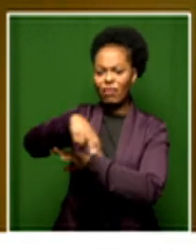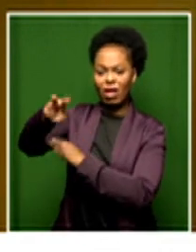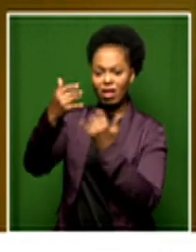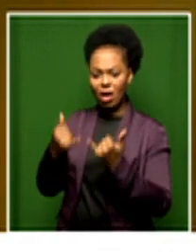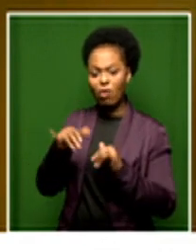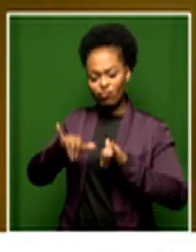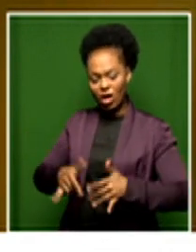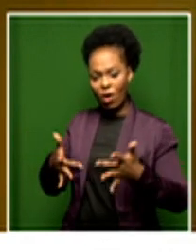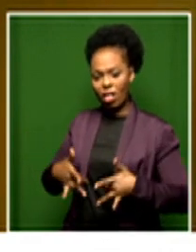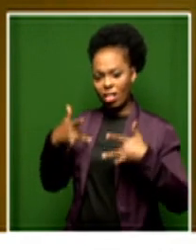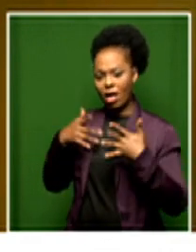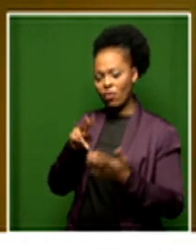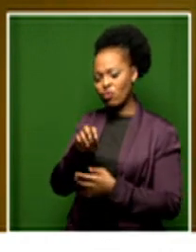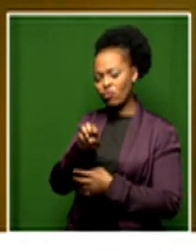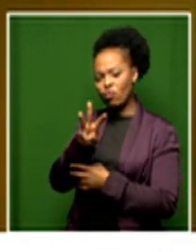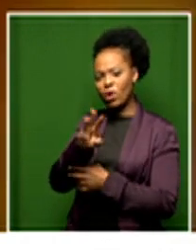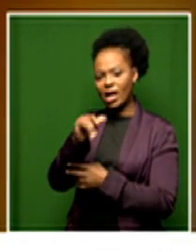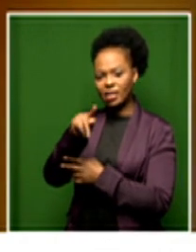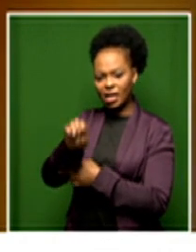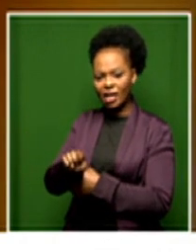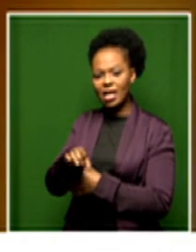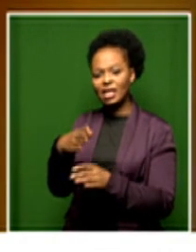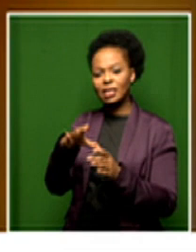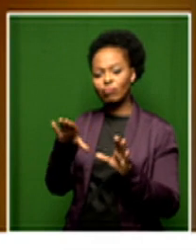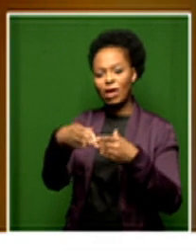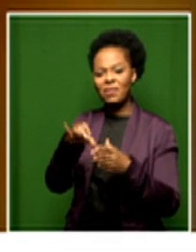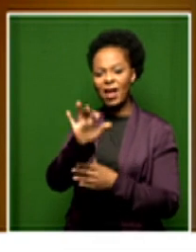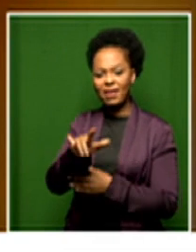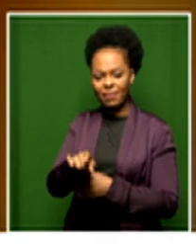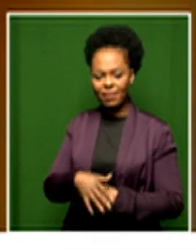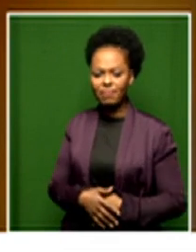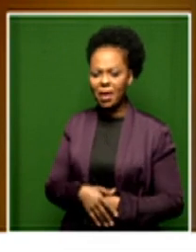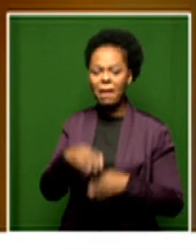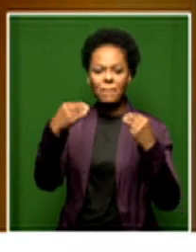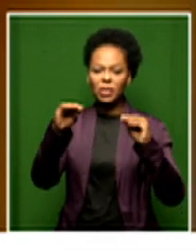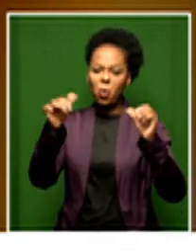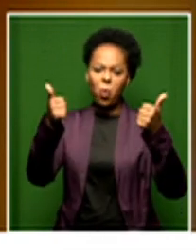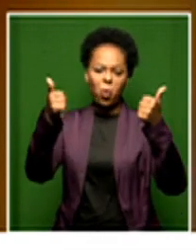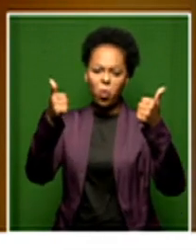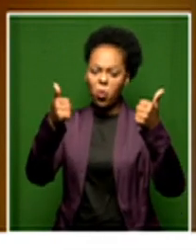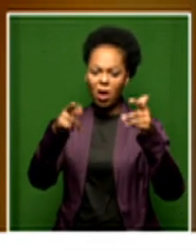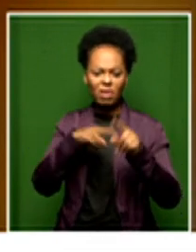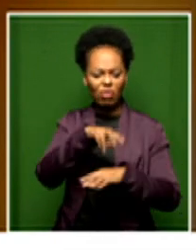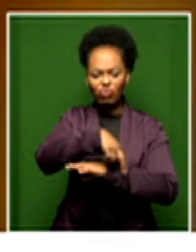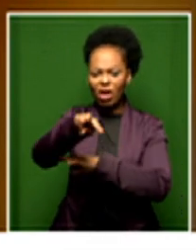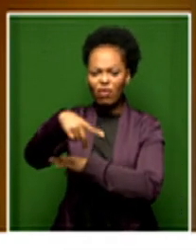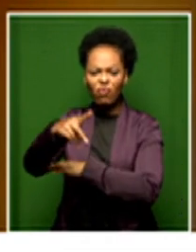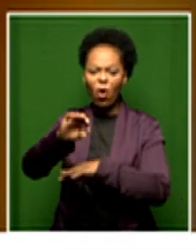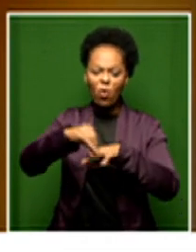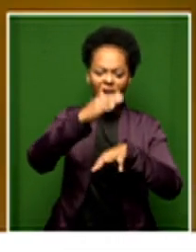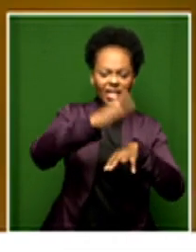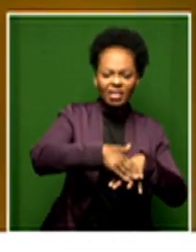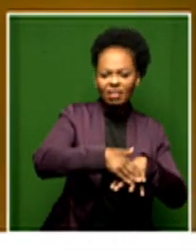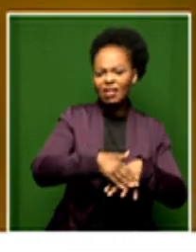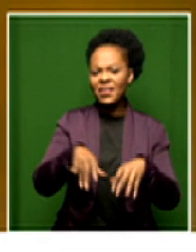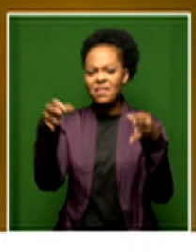in Newcastle in Wada Deni in Section 5. The business is going very well. I travel everywhere to cater for weddings, to cater